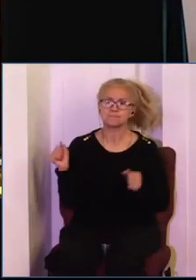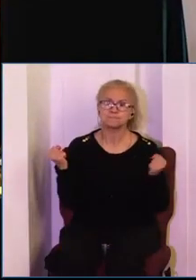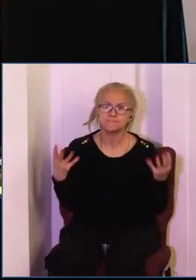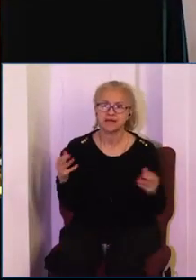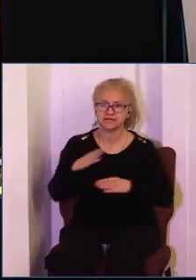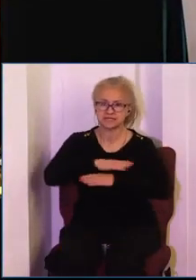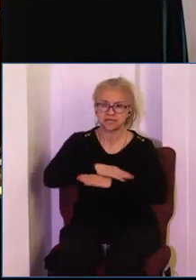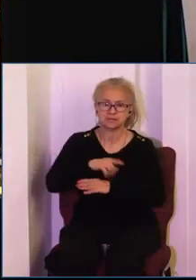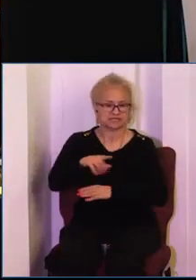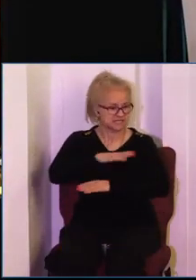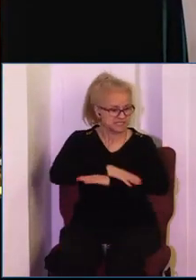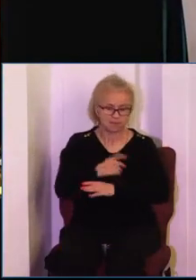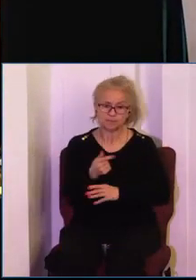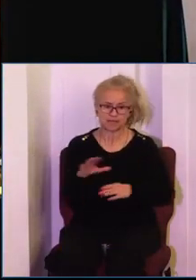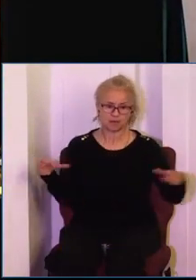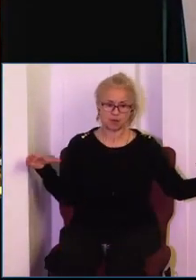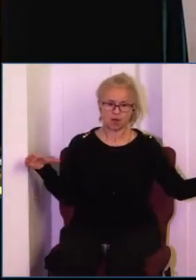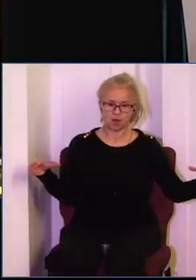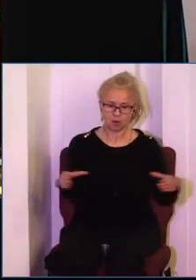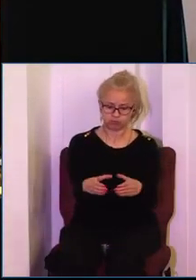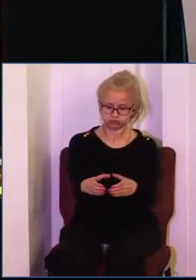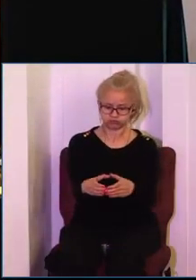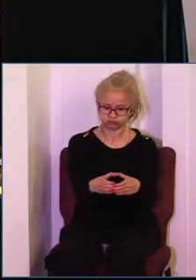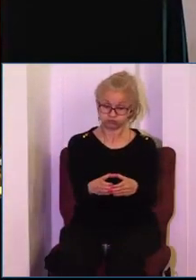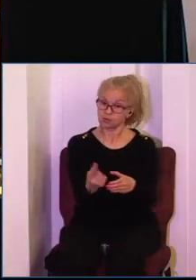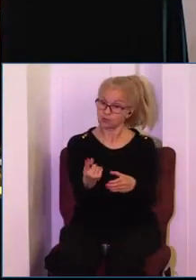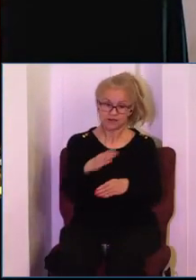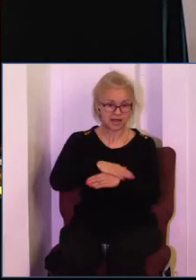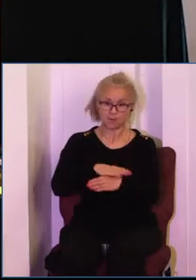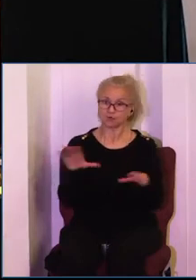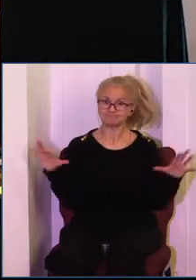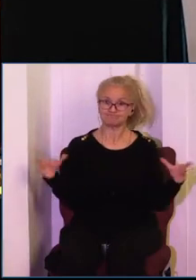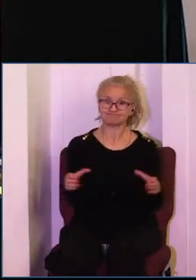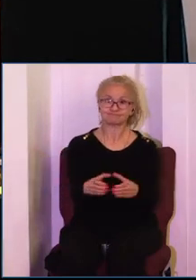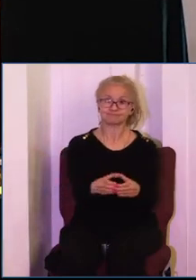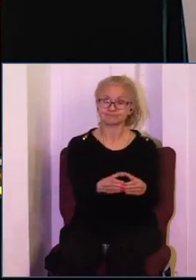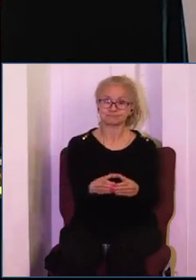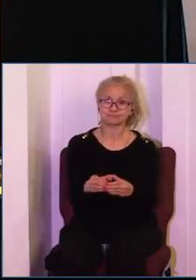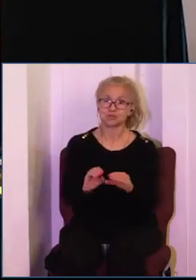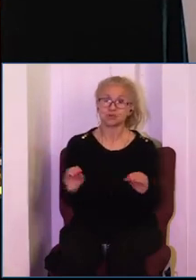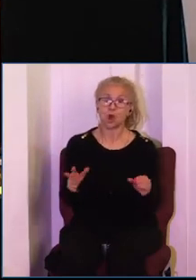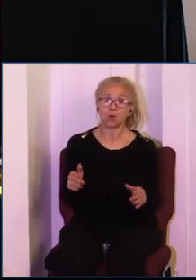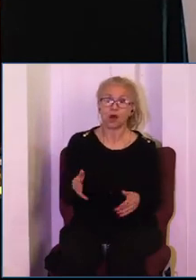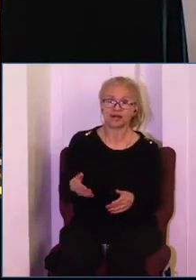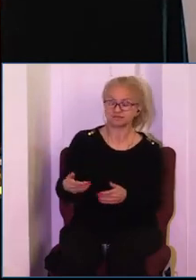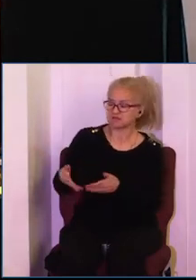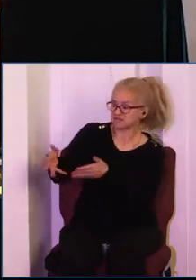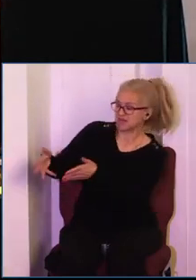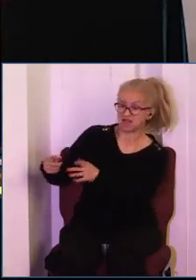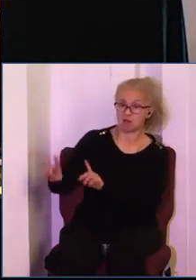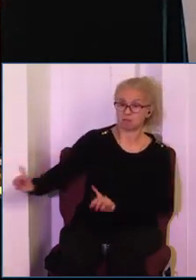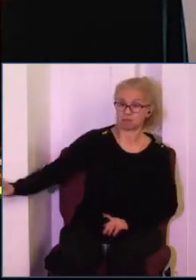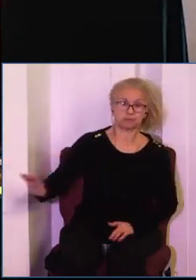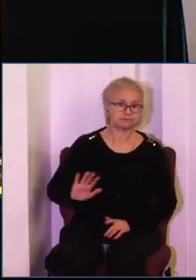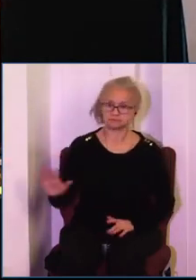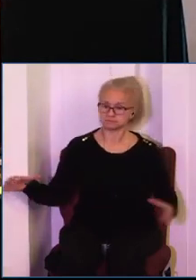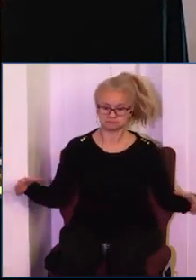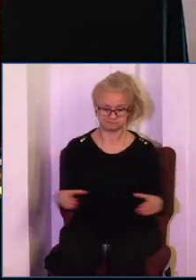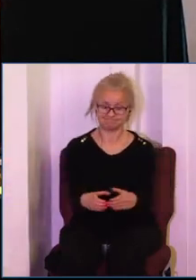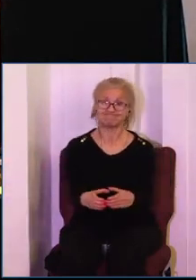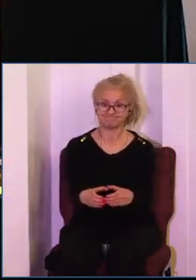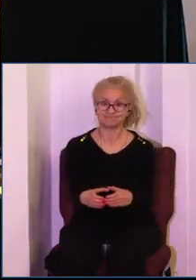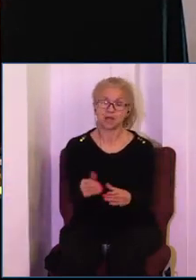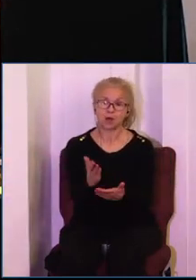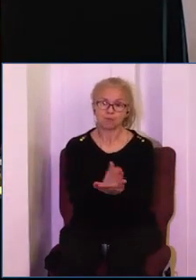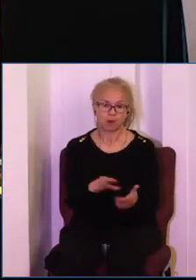this table now become one table where no one is excluded. As part of the